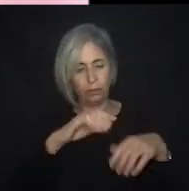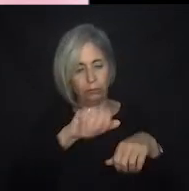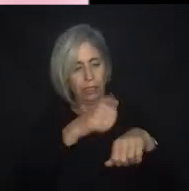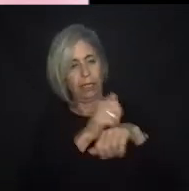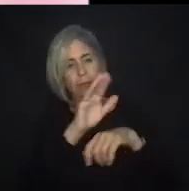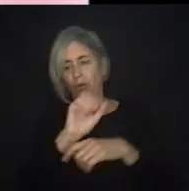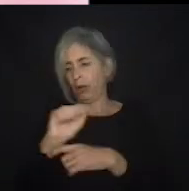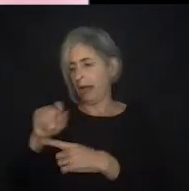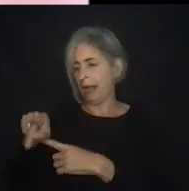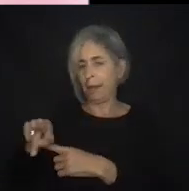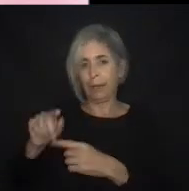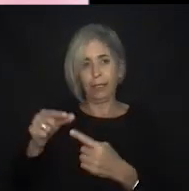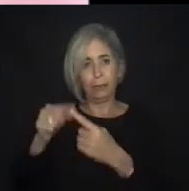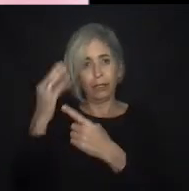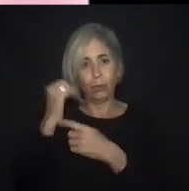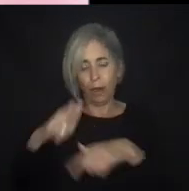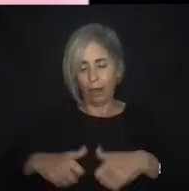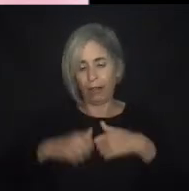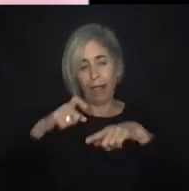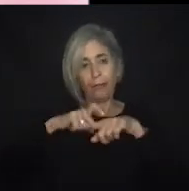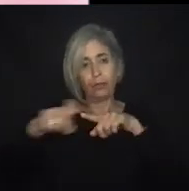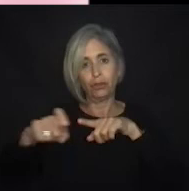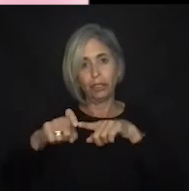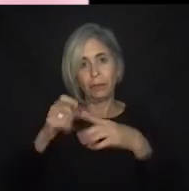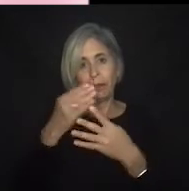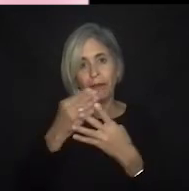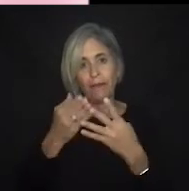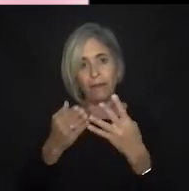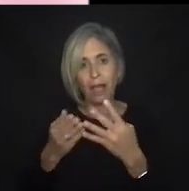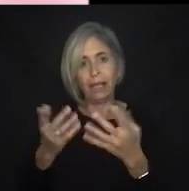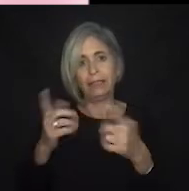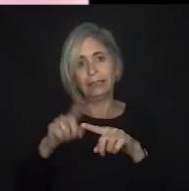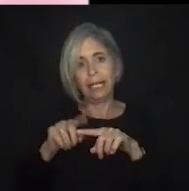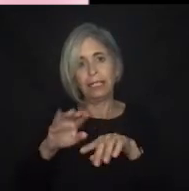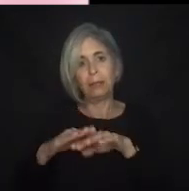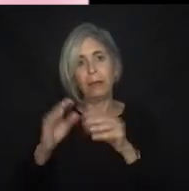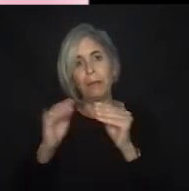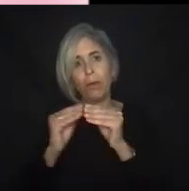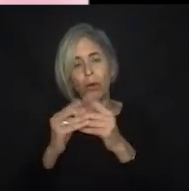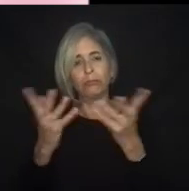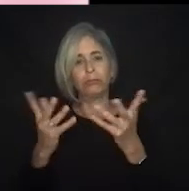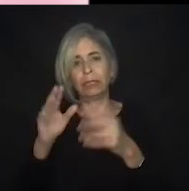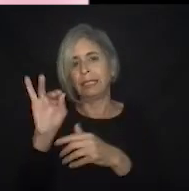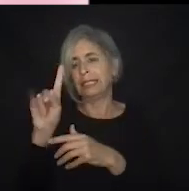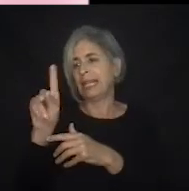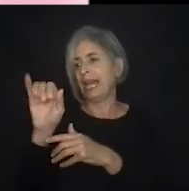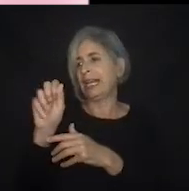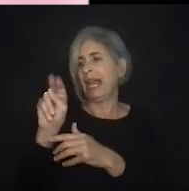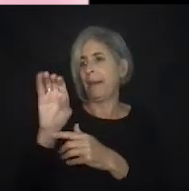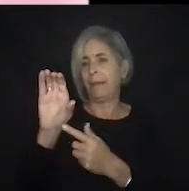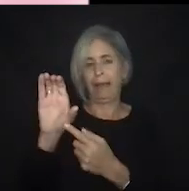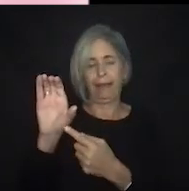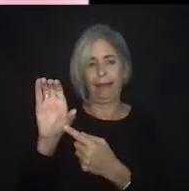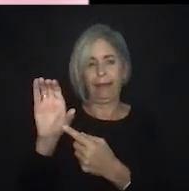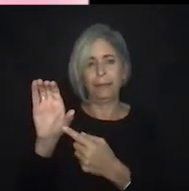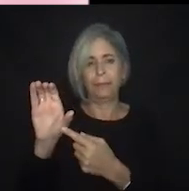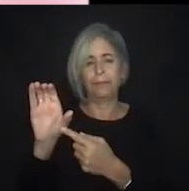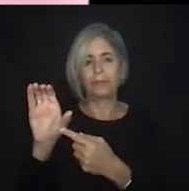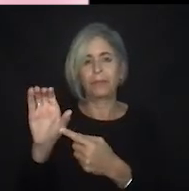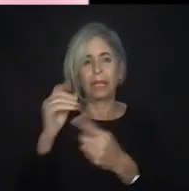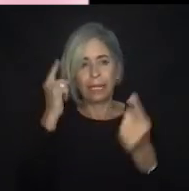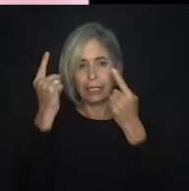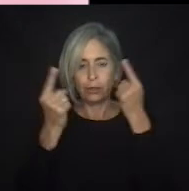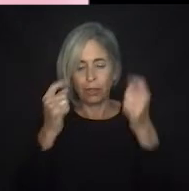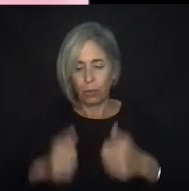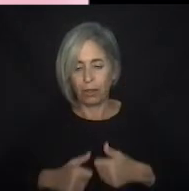app, especially since with live streams, the file sizes tend to be more dynamic. The fourth consideration when building